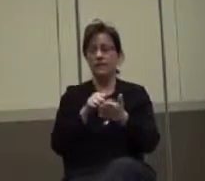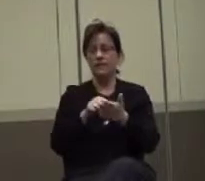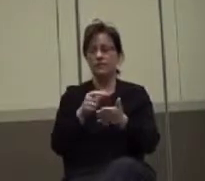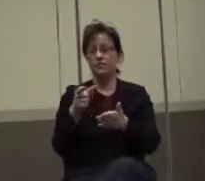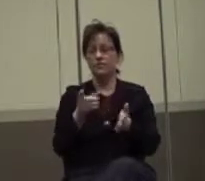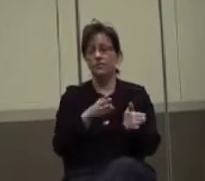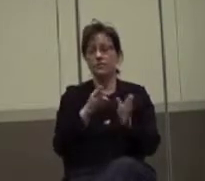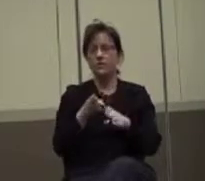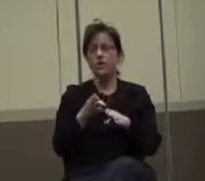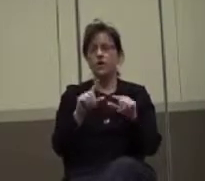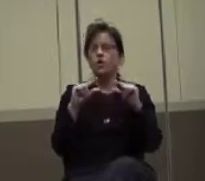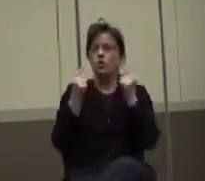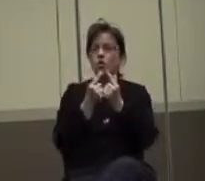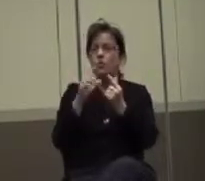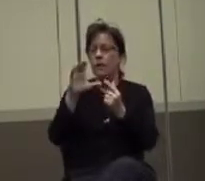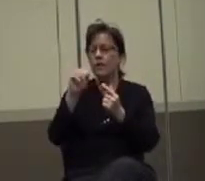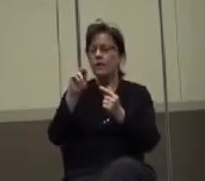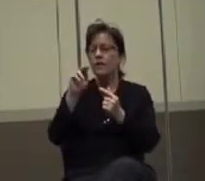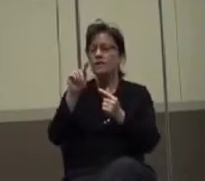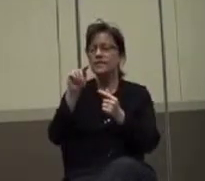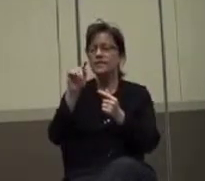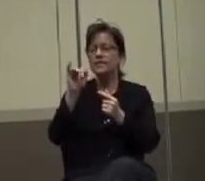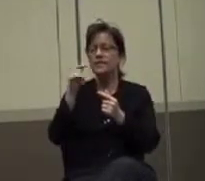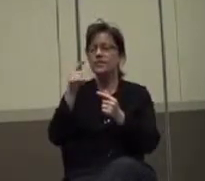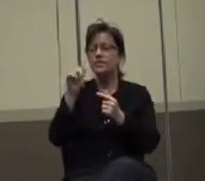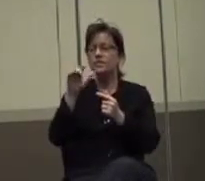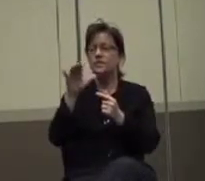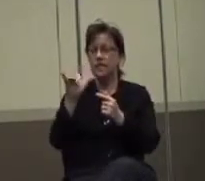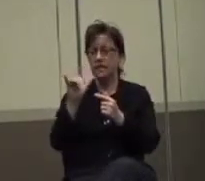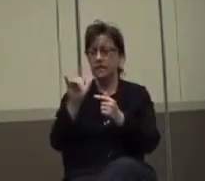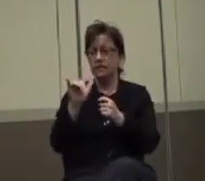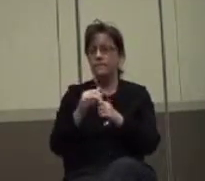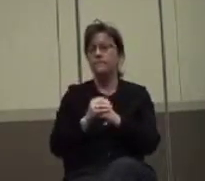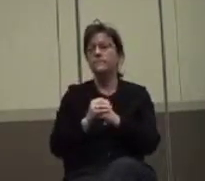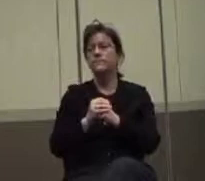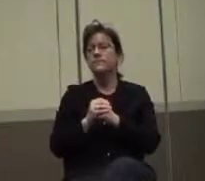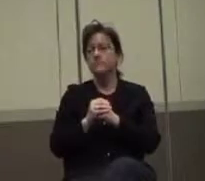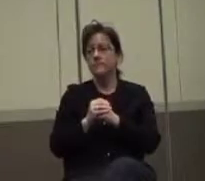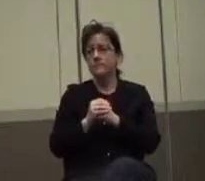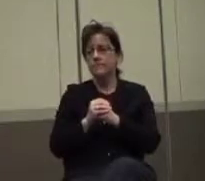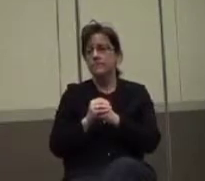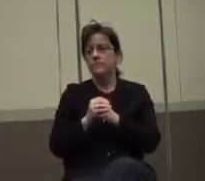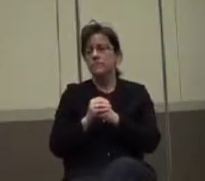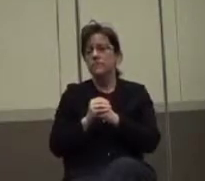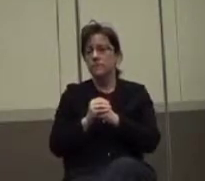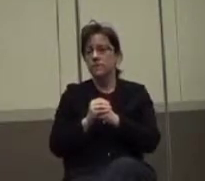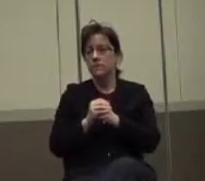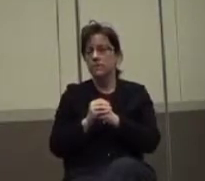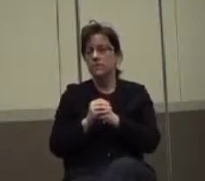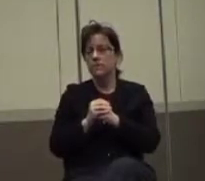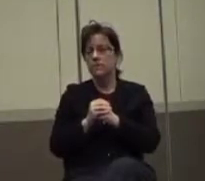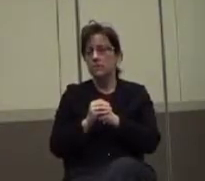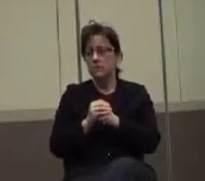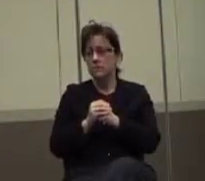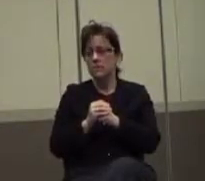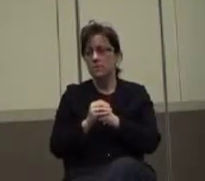contingency. Now, I've talked about this before. I'm actually going to skip down a whole bunch of slides here.